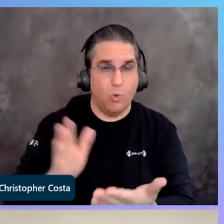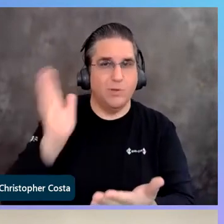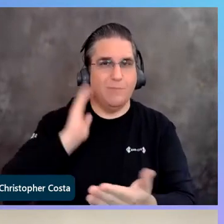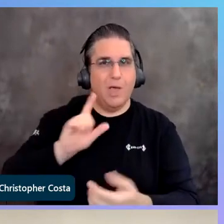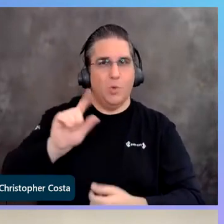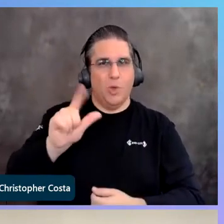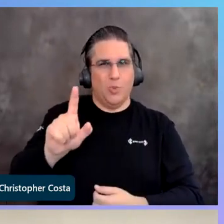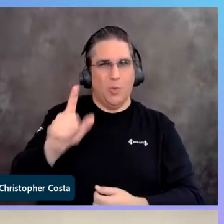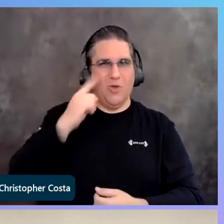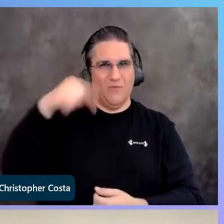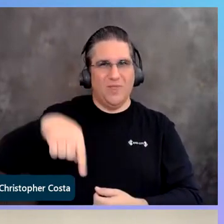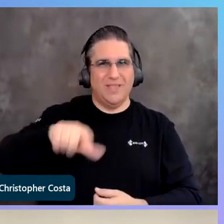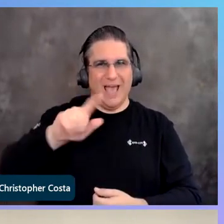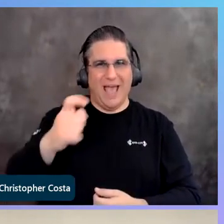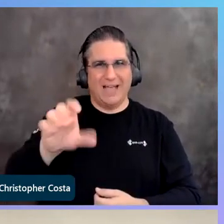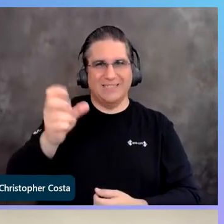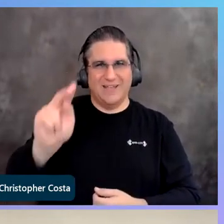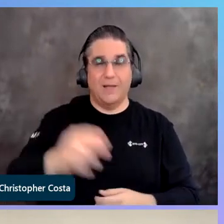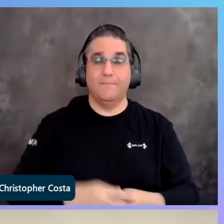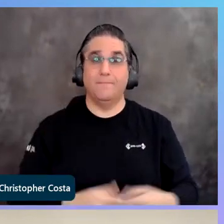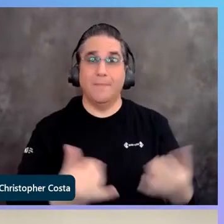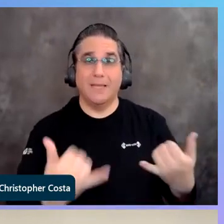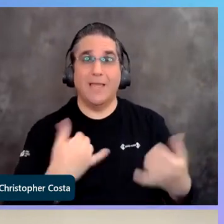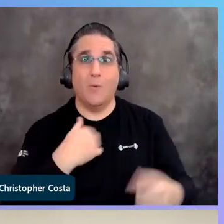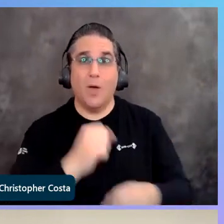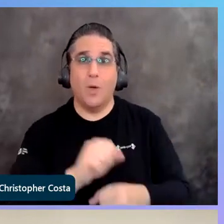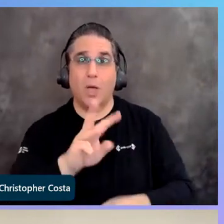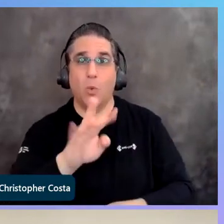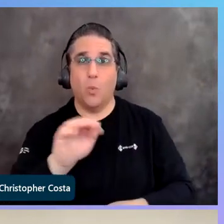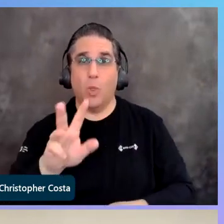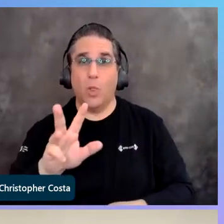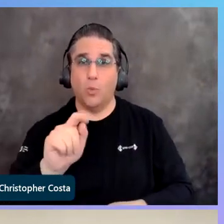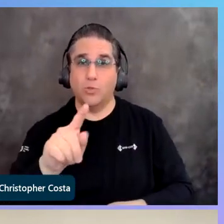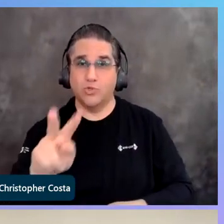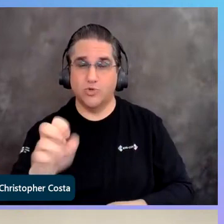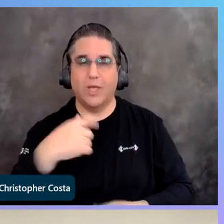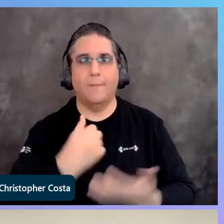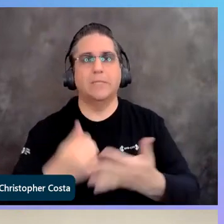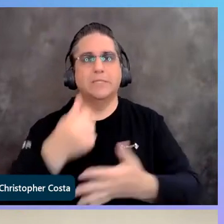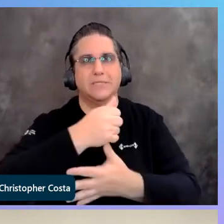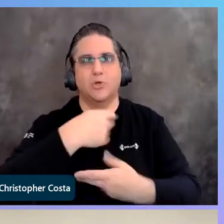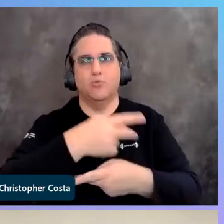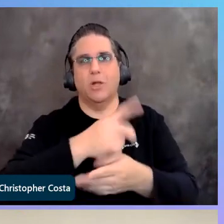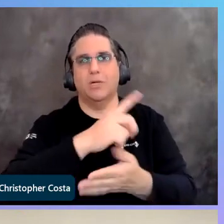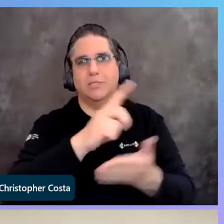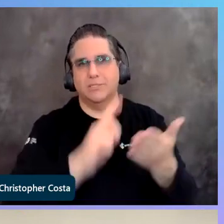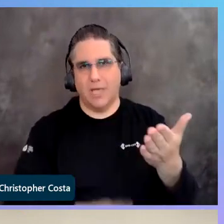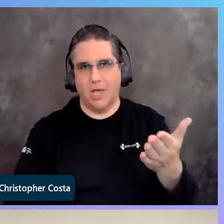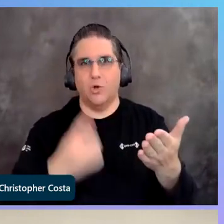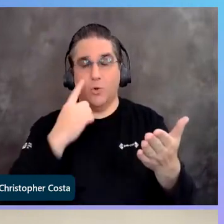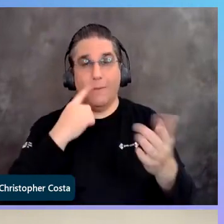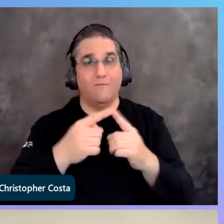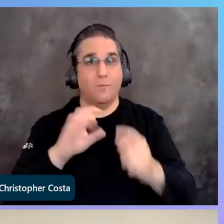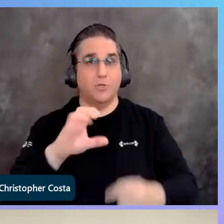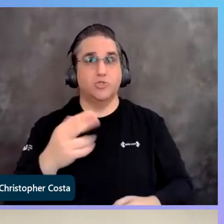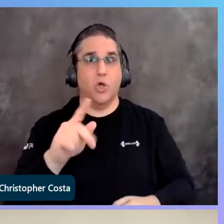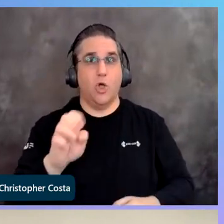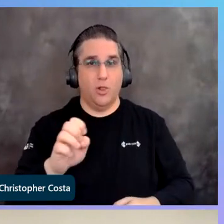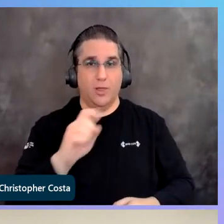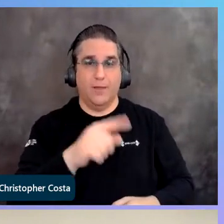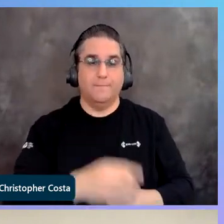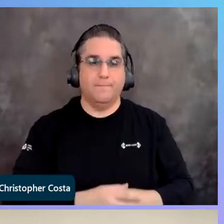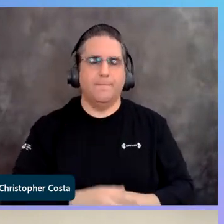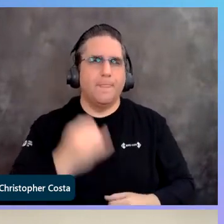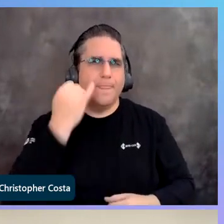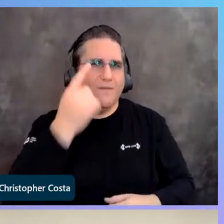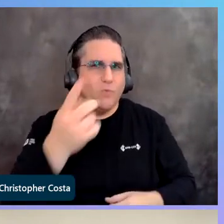a senior product designer at WillowTree, which is based out of Charlottesville, Virginia. If you're a designer or developer using Figma, you may